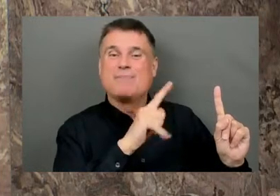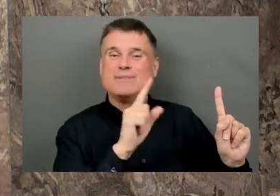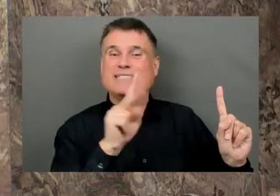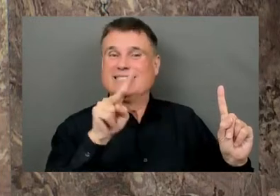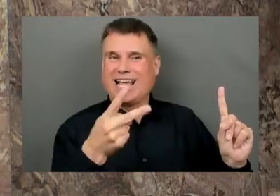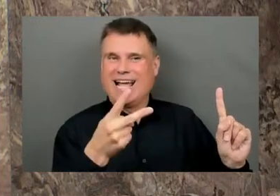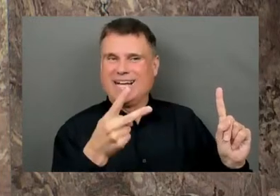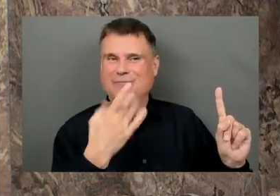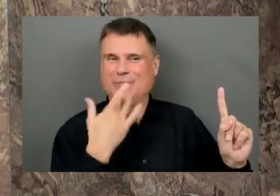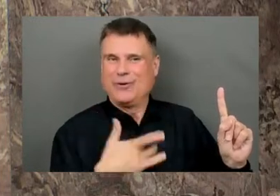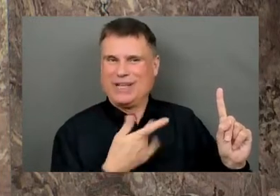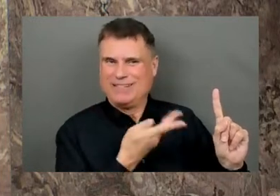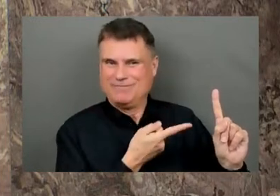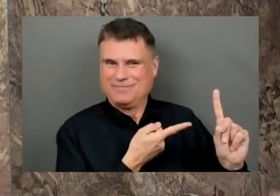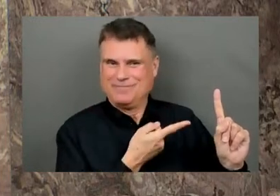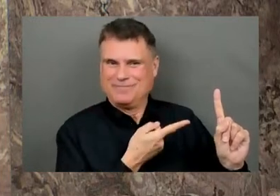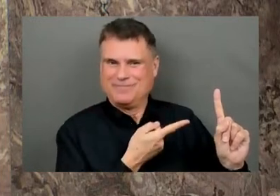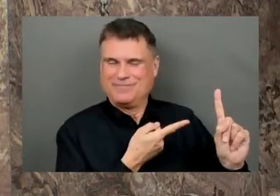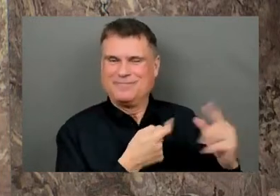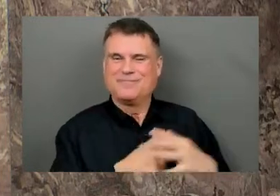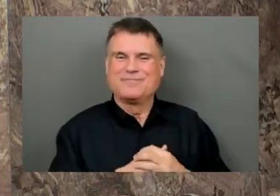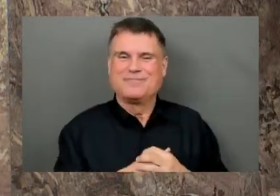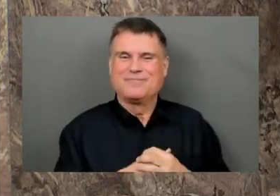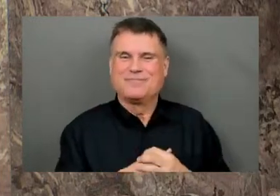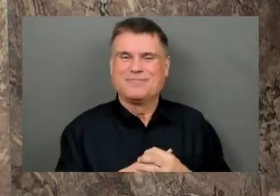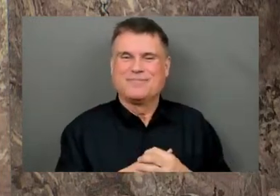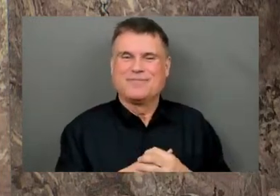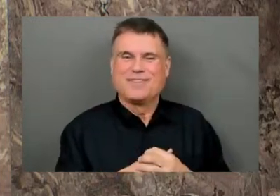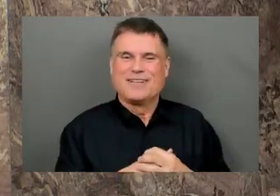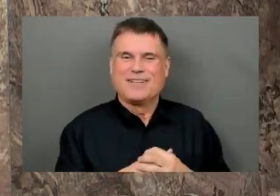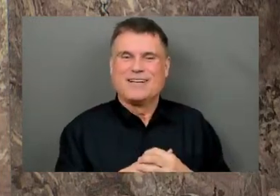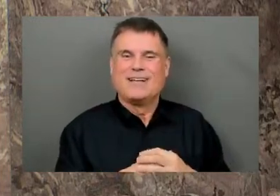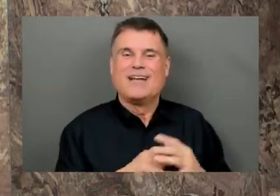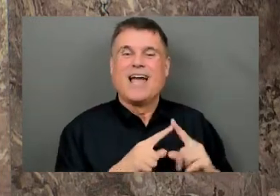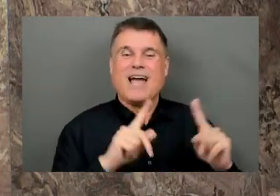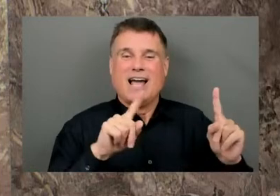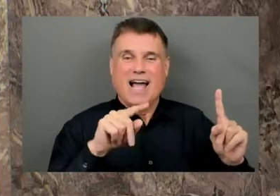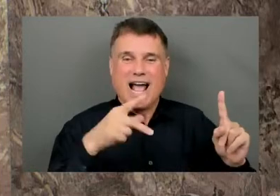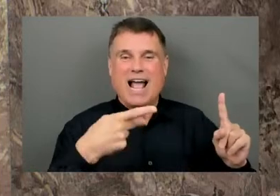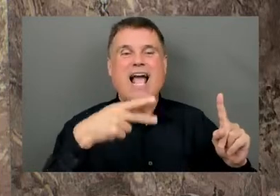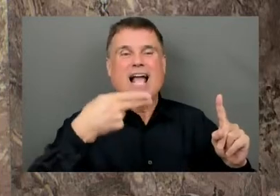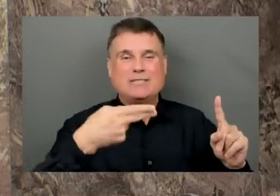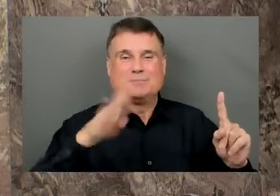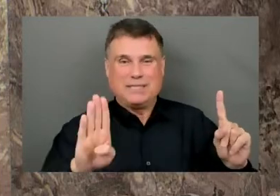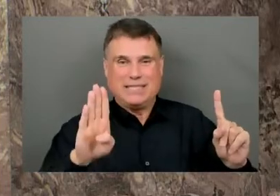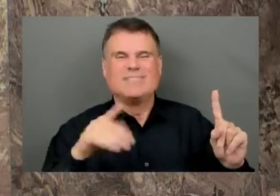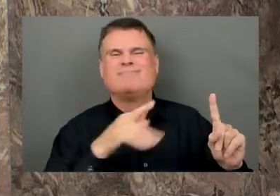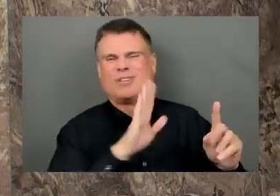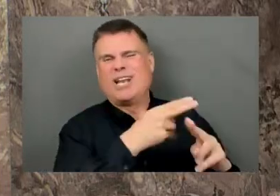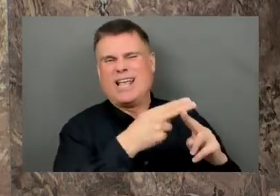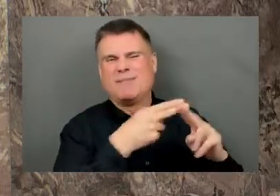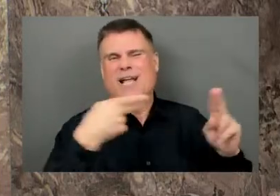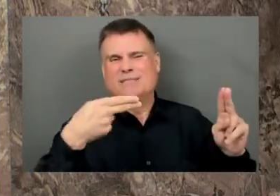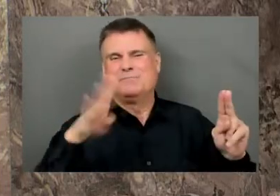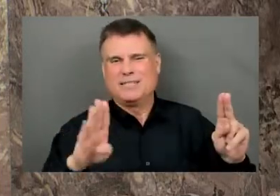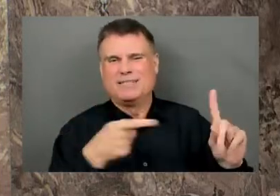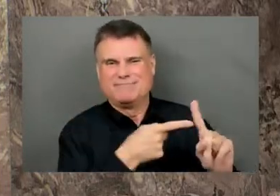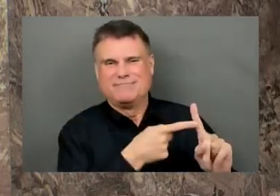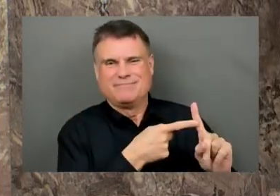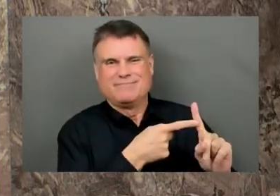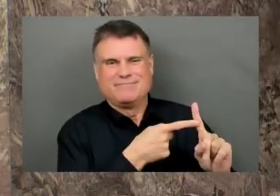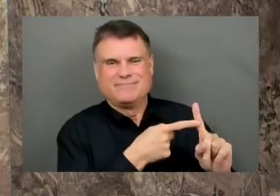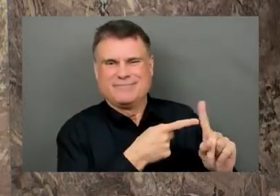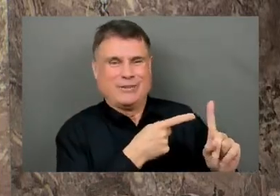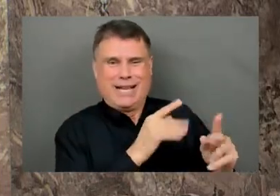is initials H and B. Don't ask me why, but that's a long story. But anyways, with the House, please join me in